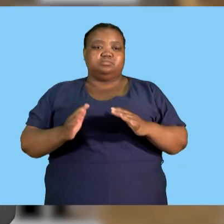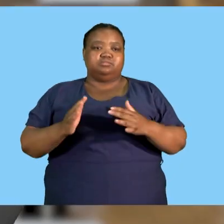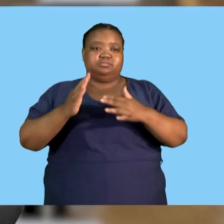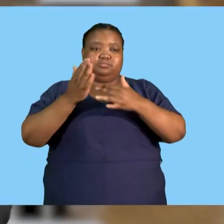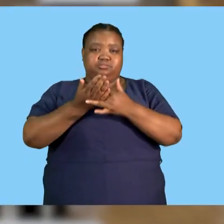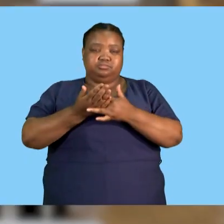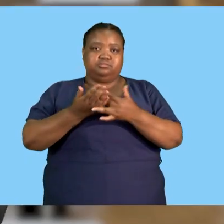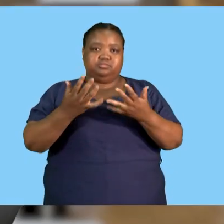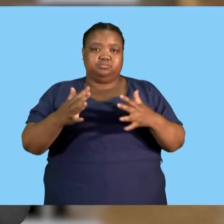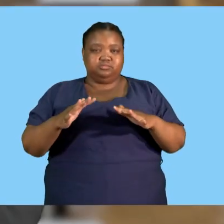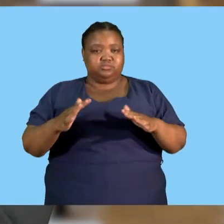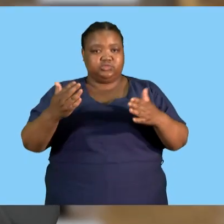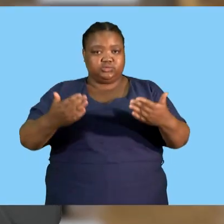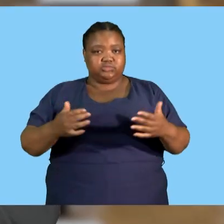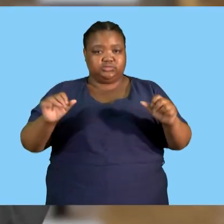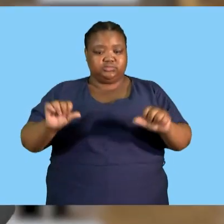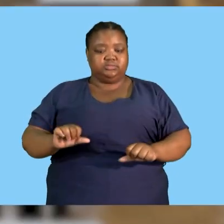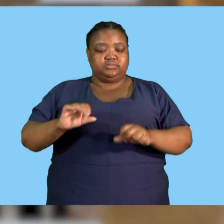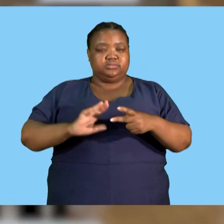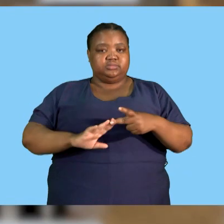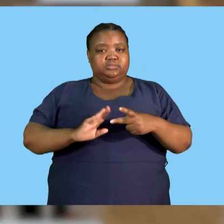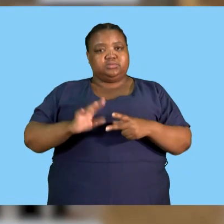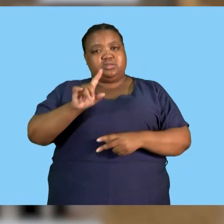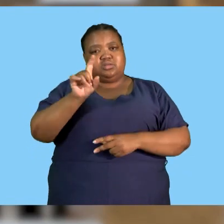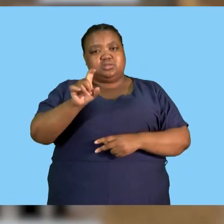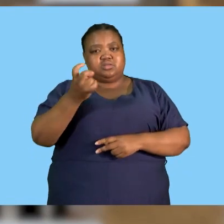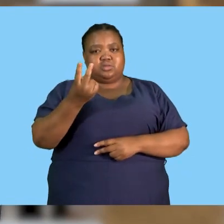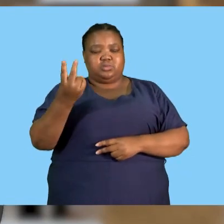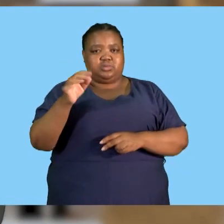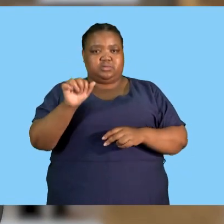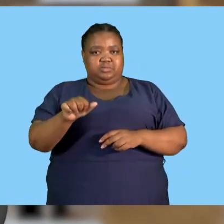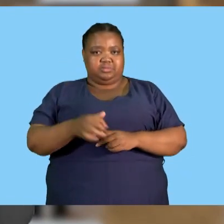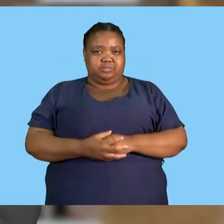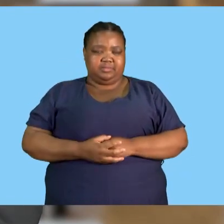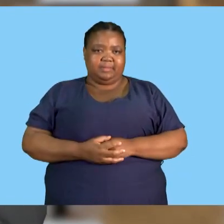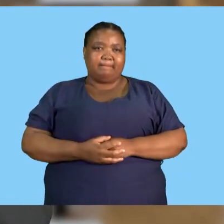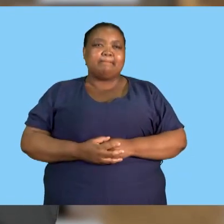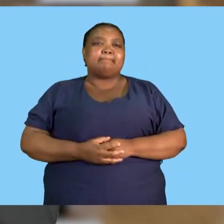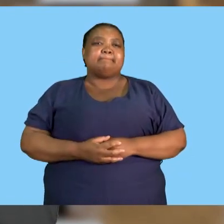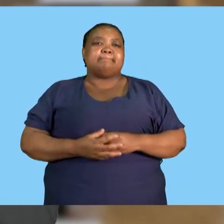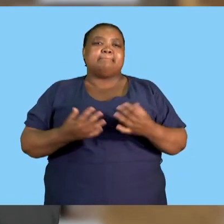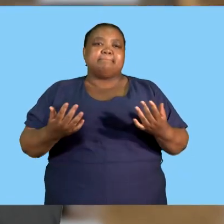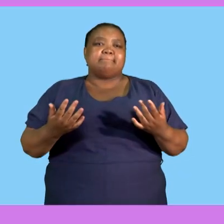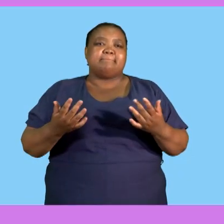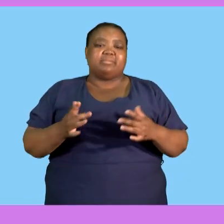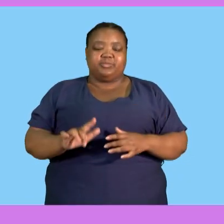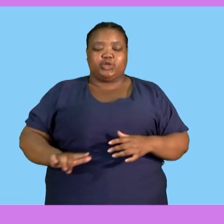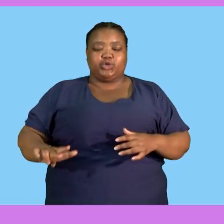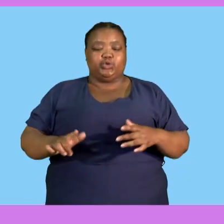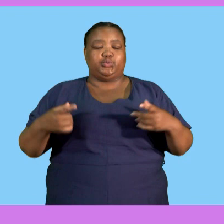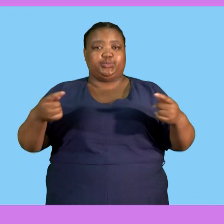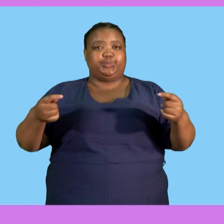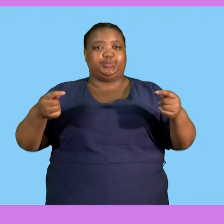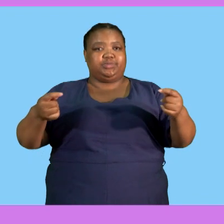Guys, welcome back after that short advert break. Let us now look at our second question. So question number 2, I've indicated here that a